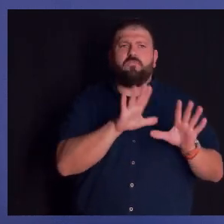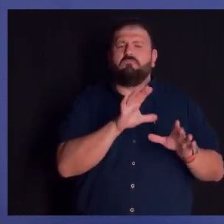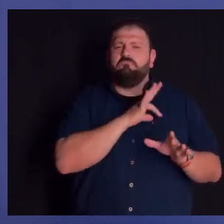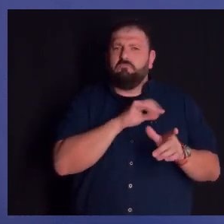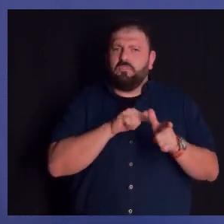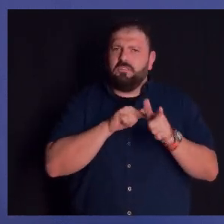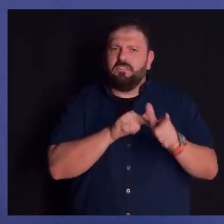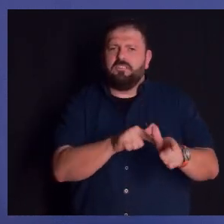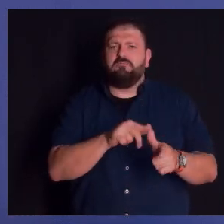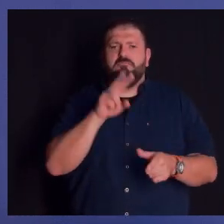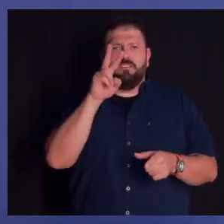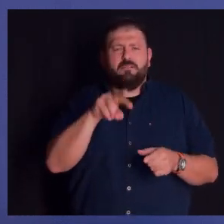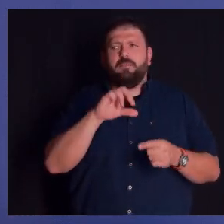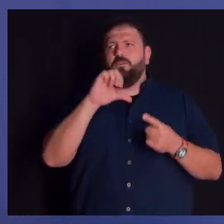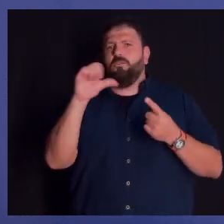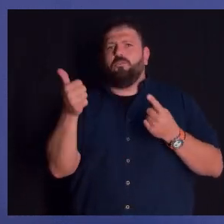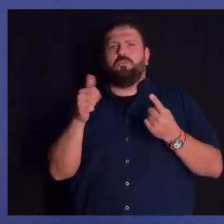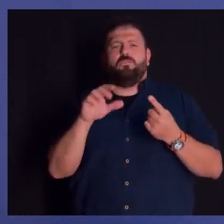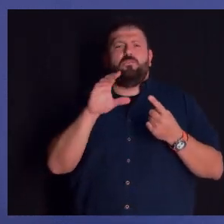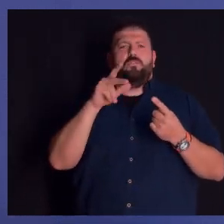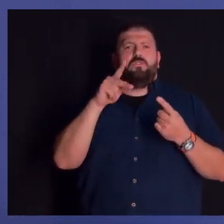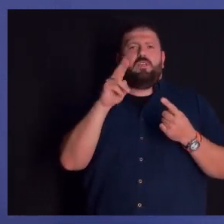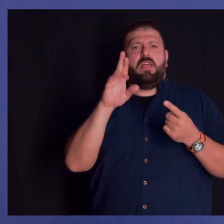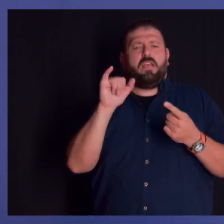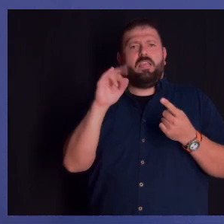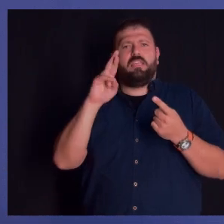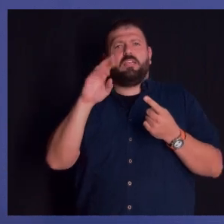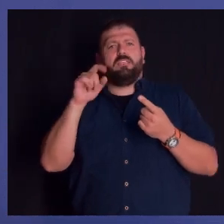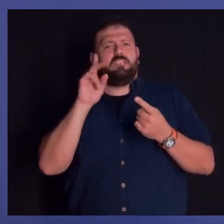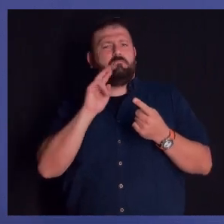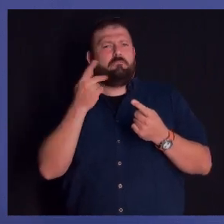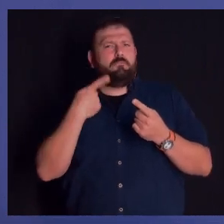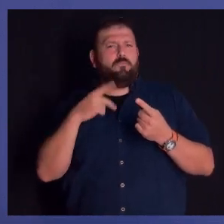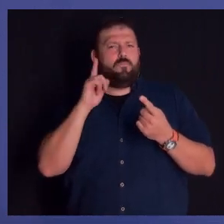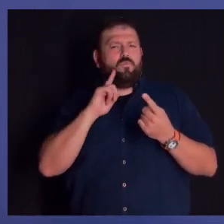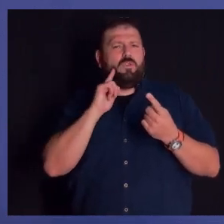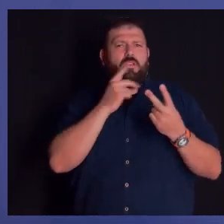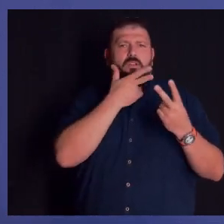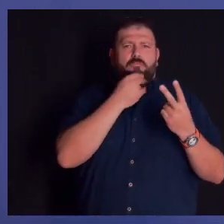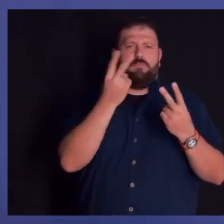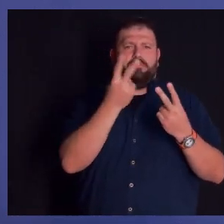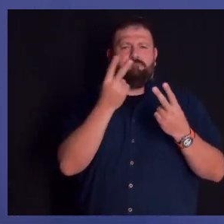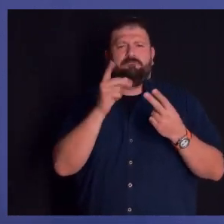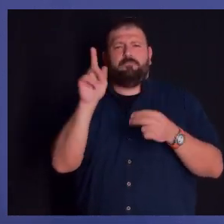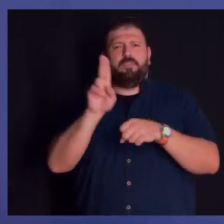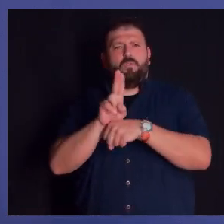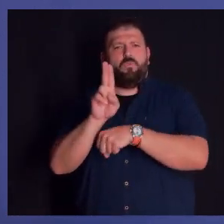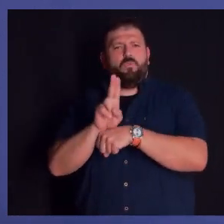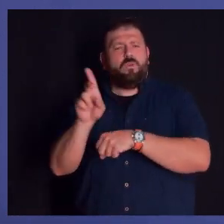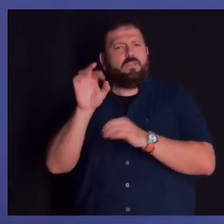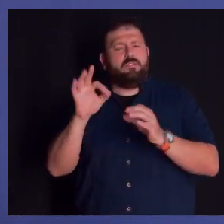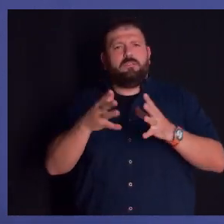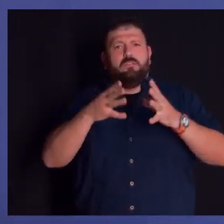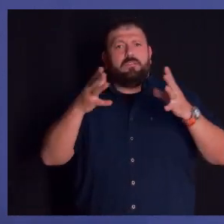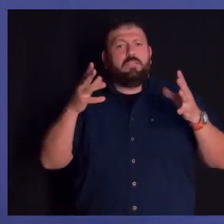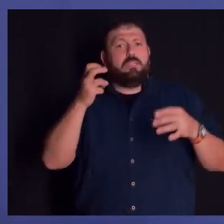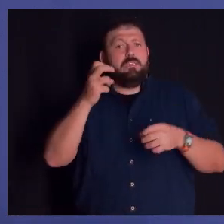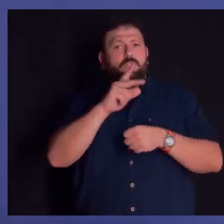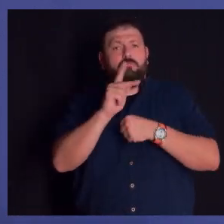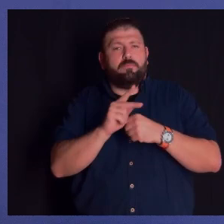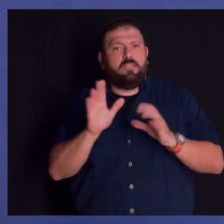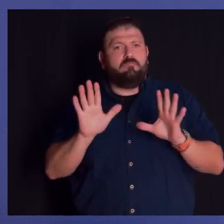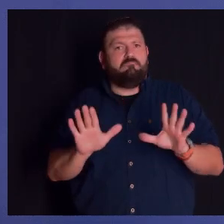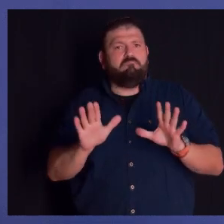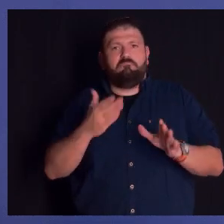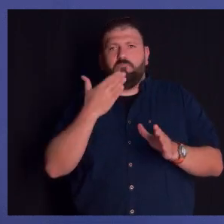Nothing stops him. Carl and Richard the same. We have been talking a lot. Uruguay is growing a lot. Is one